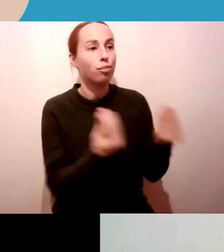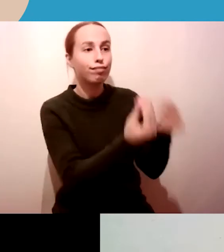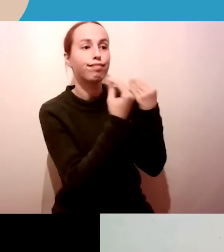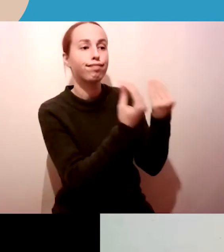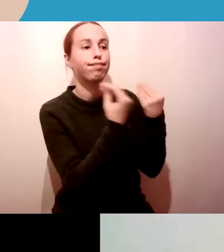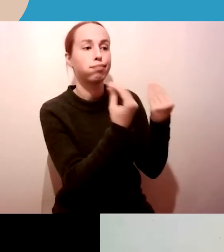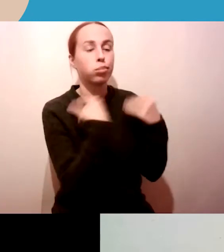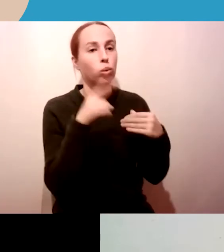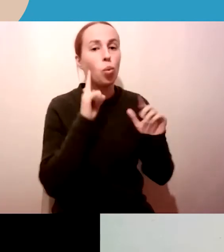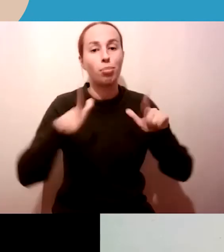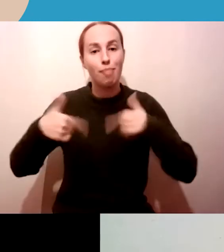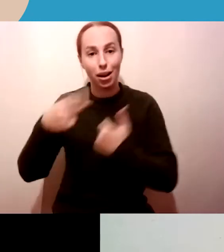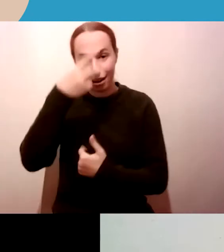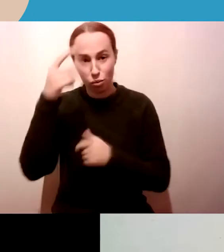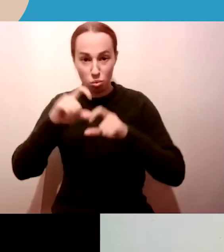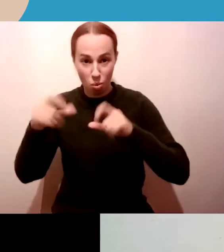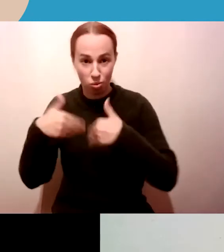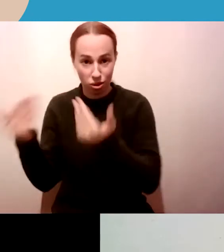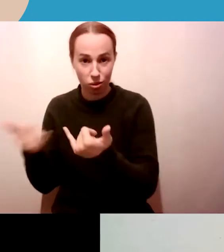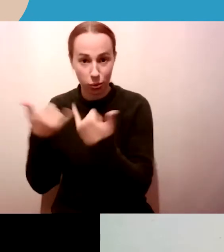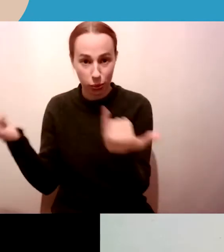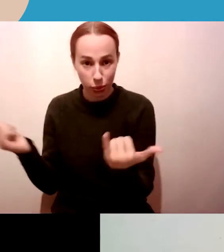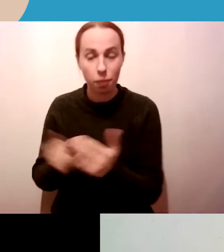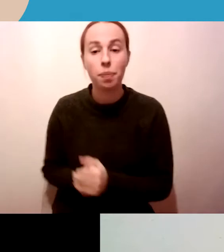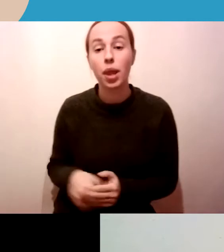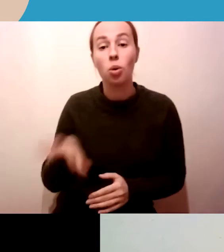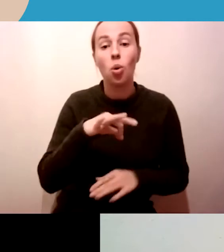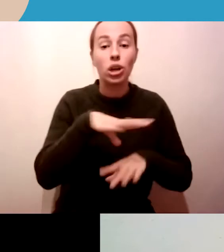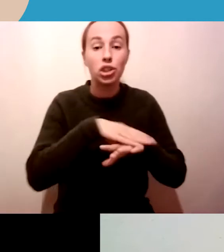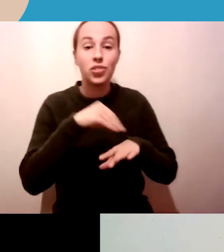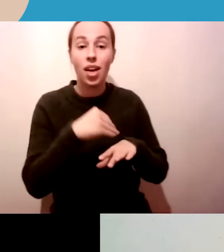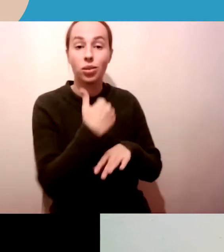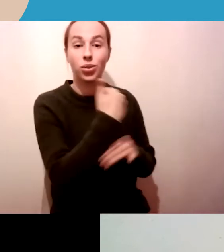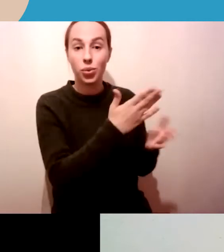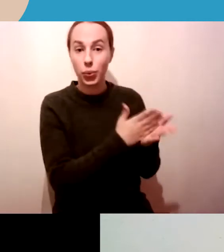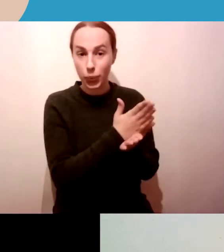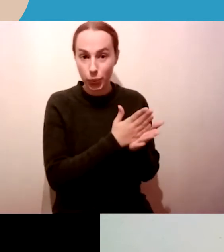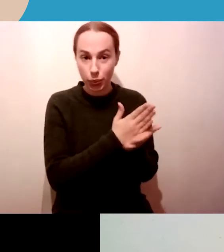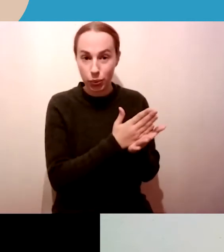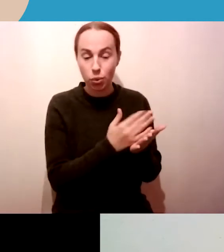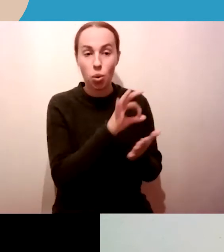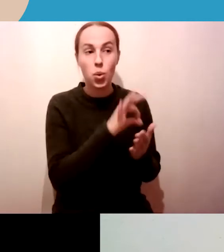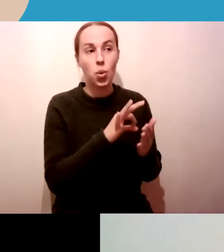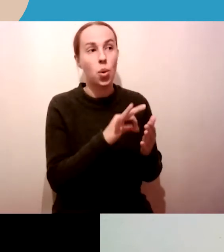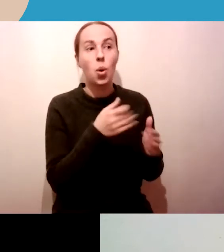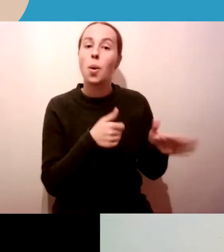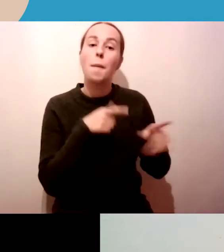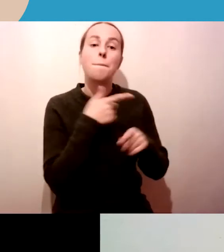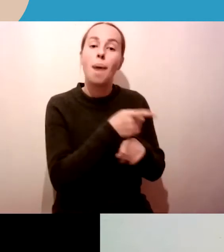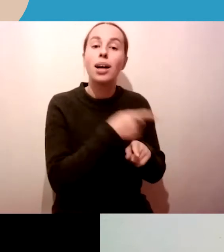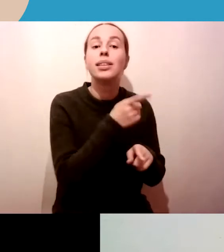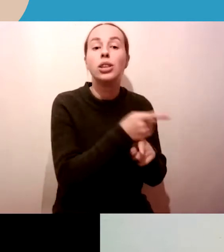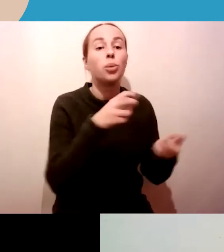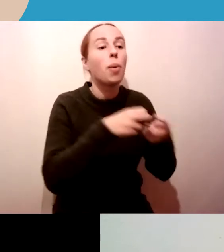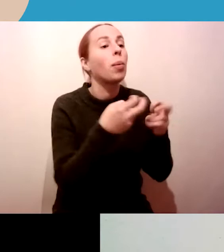degrading behavior more efficiently. This is the experience of Lithuanian schools, and